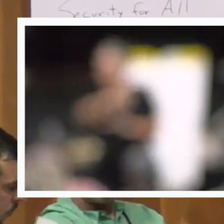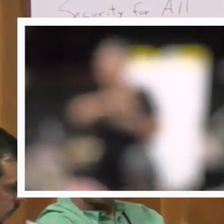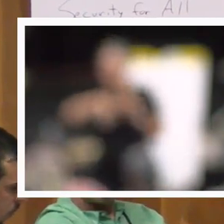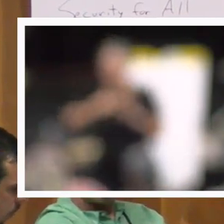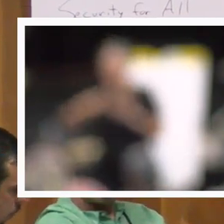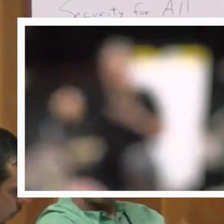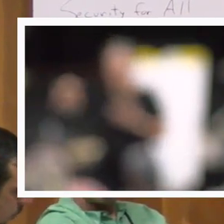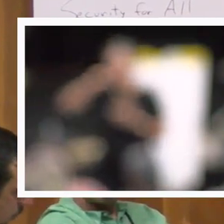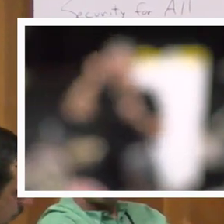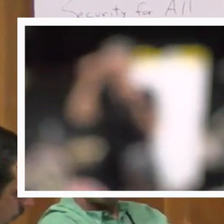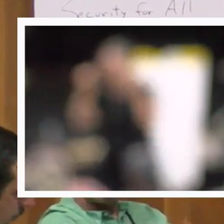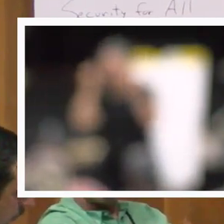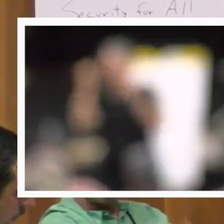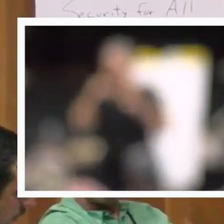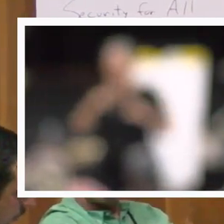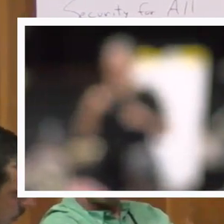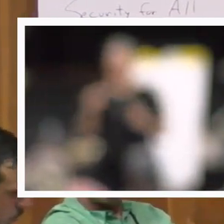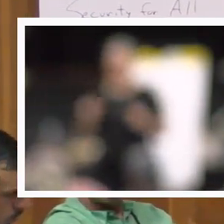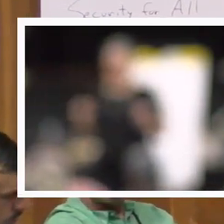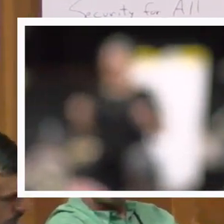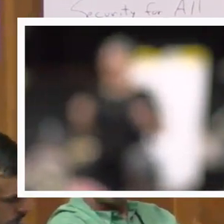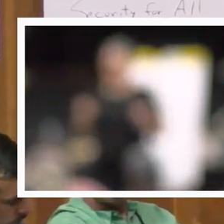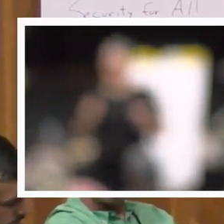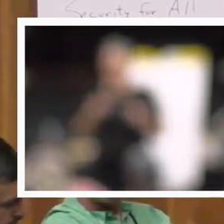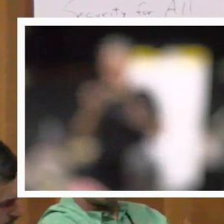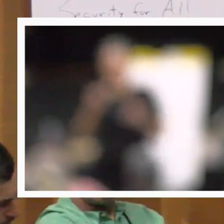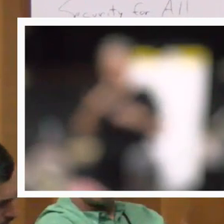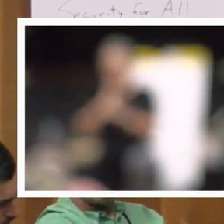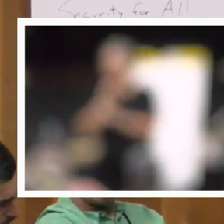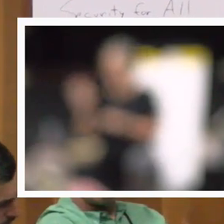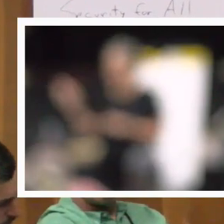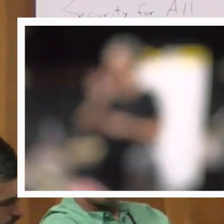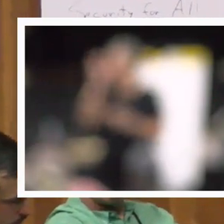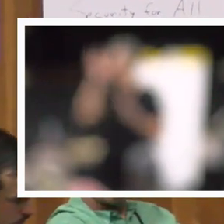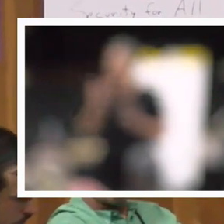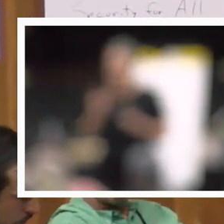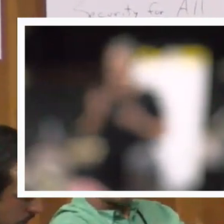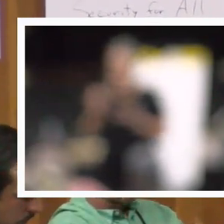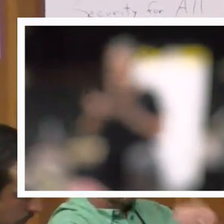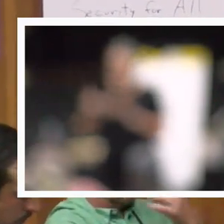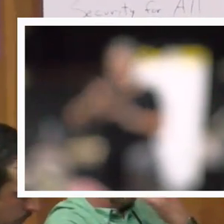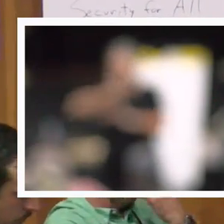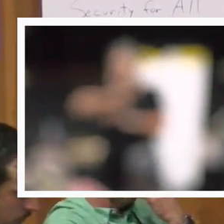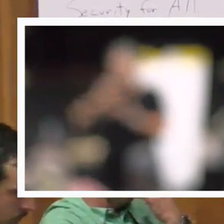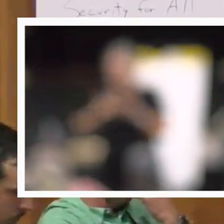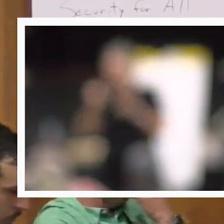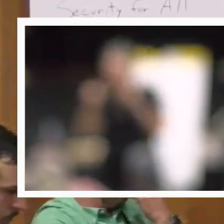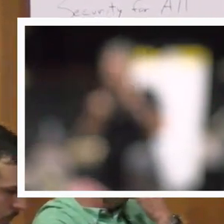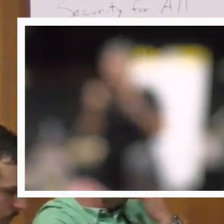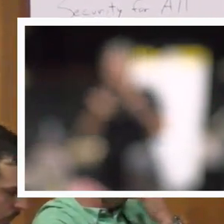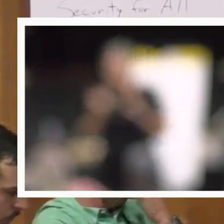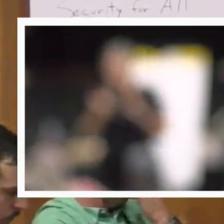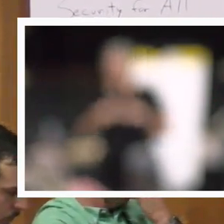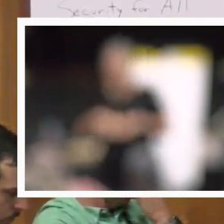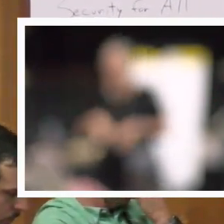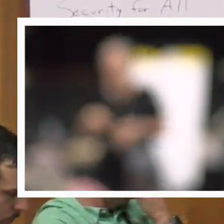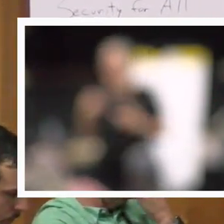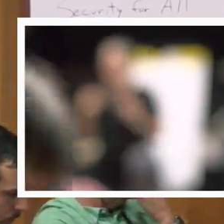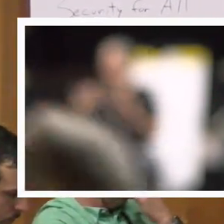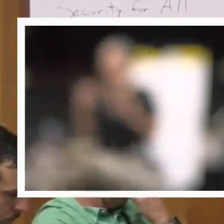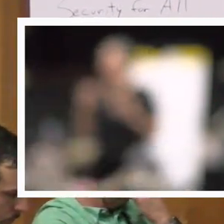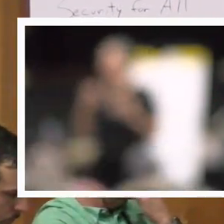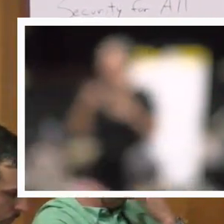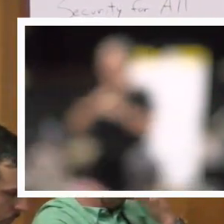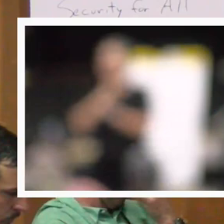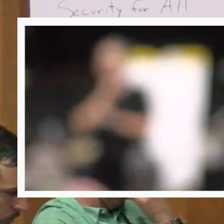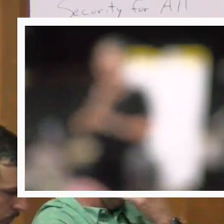you end up choosing as priorities, but we do want to move. And everyone talks about meetings like this and says, the last